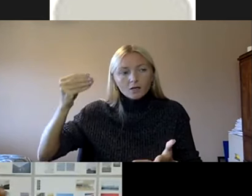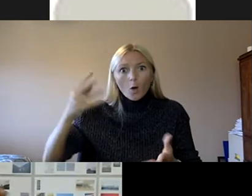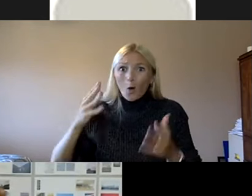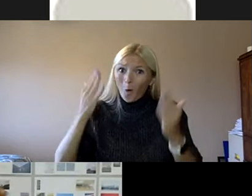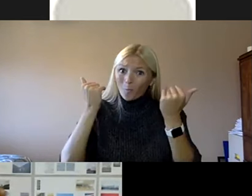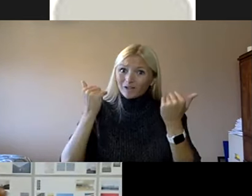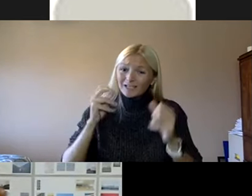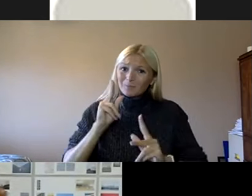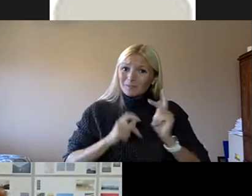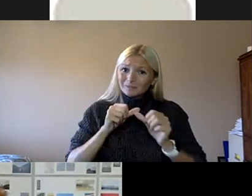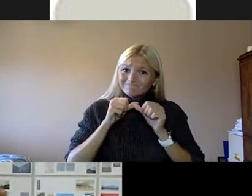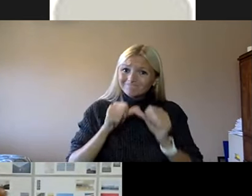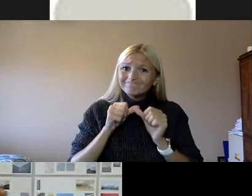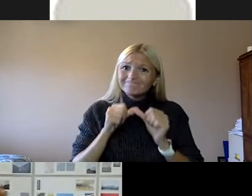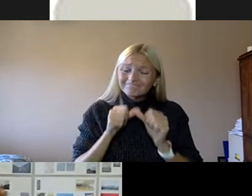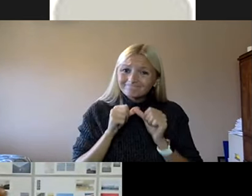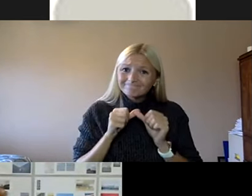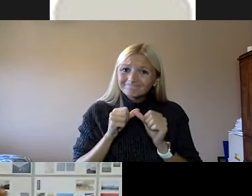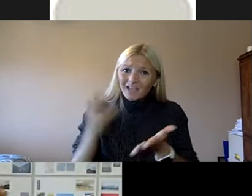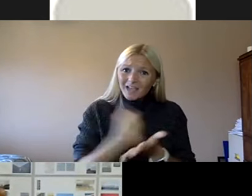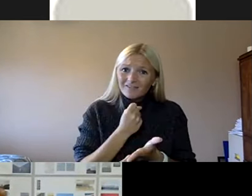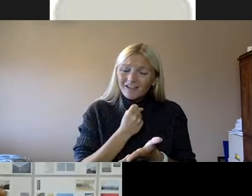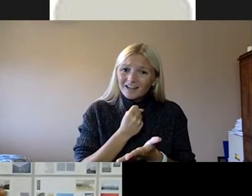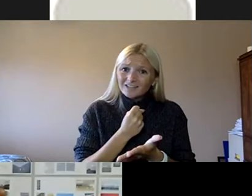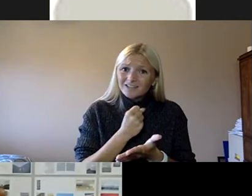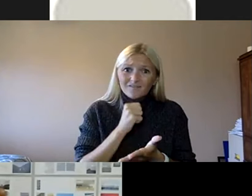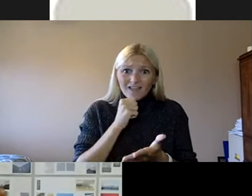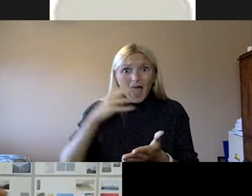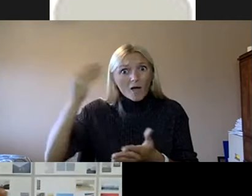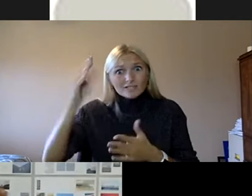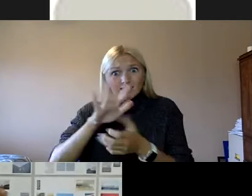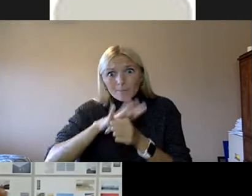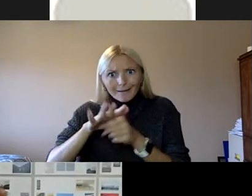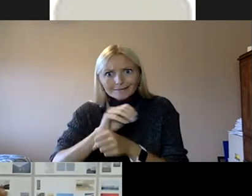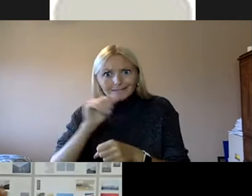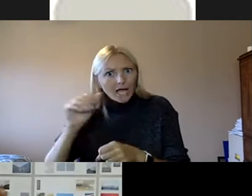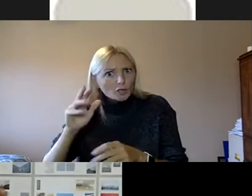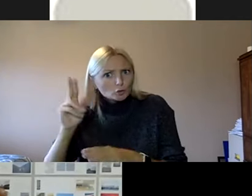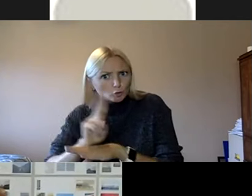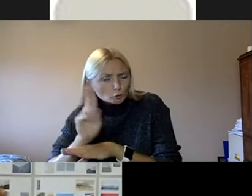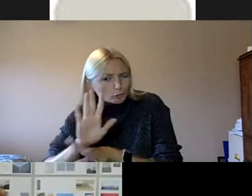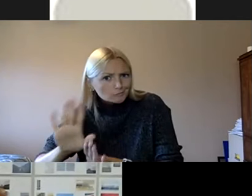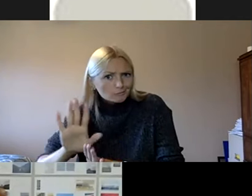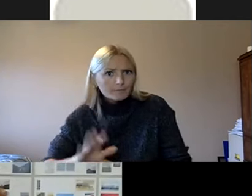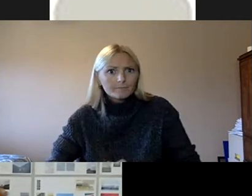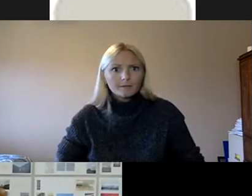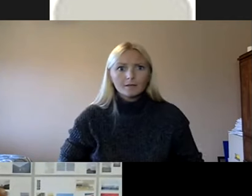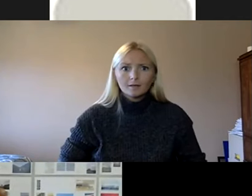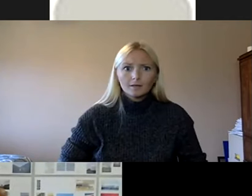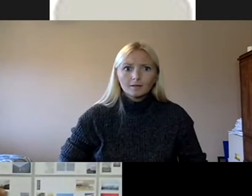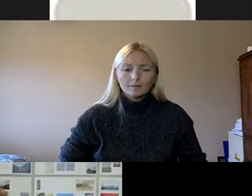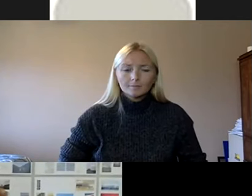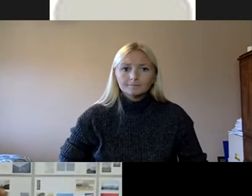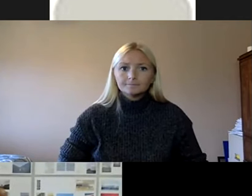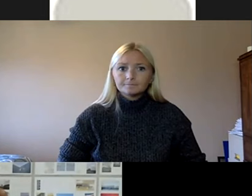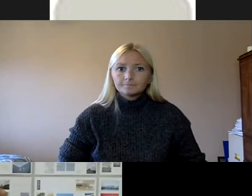really take full advantage of all of the unused outdoor spaces, not just to bring the classroom outside, because you don't want to do classroom instruction outside,